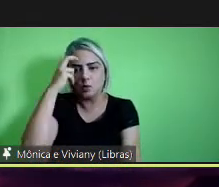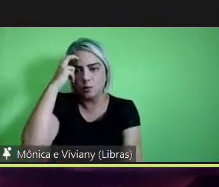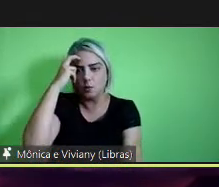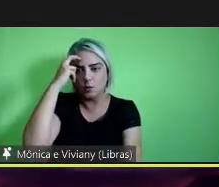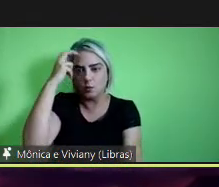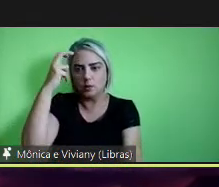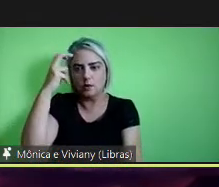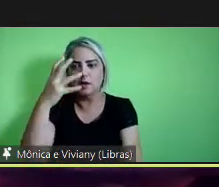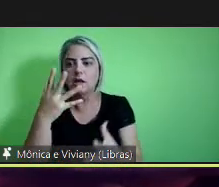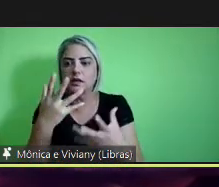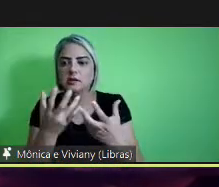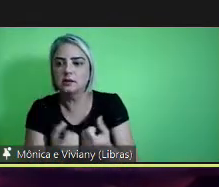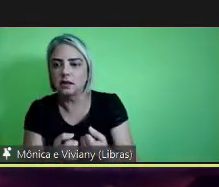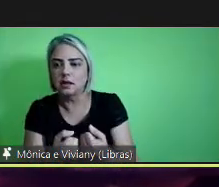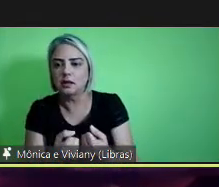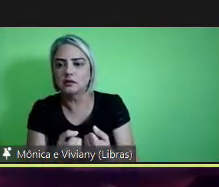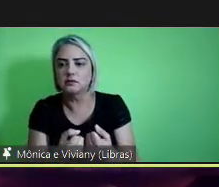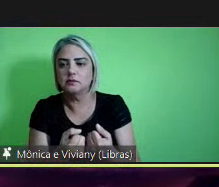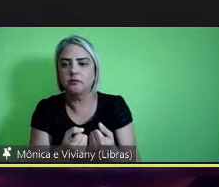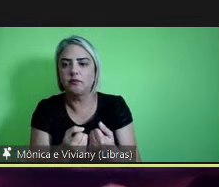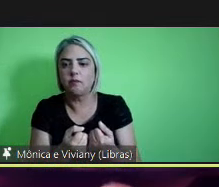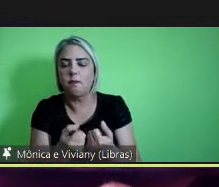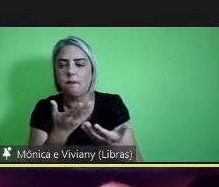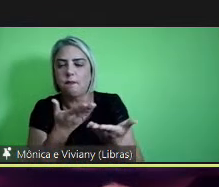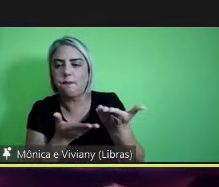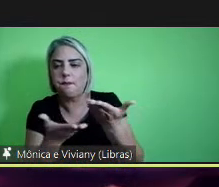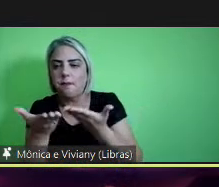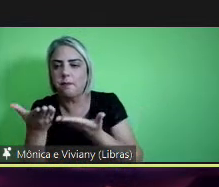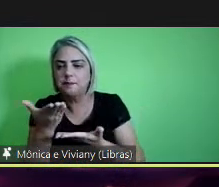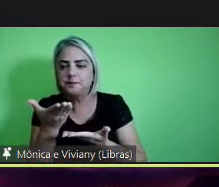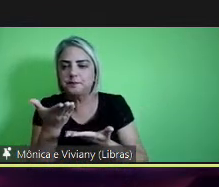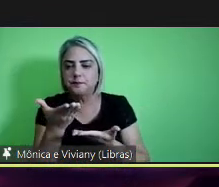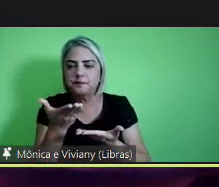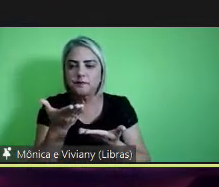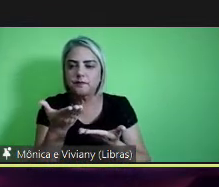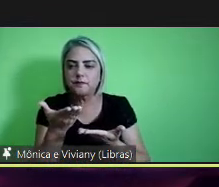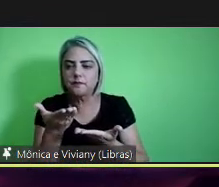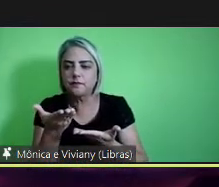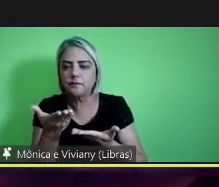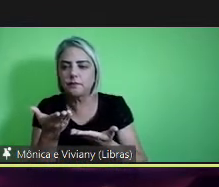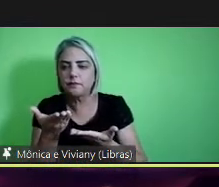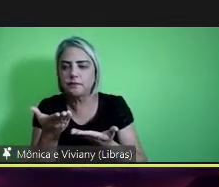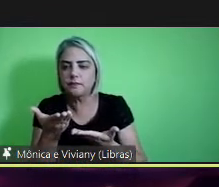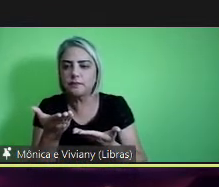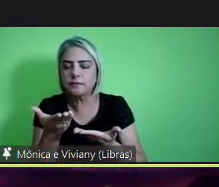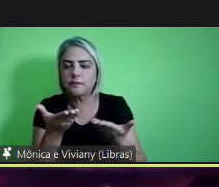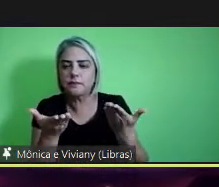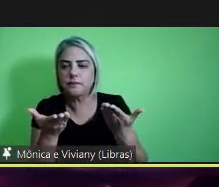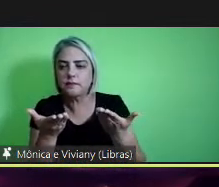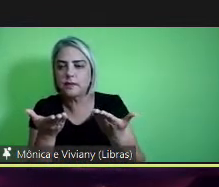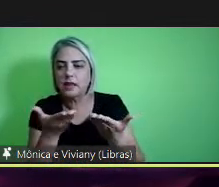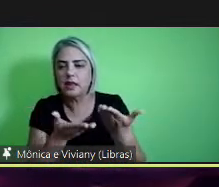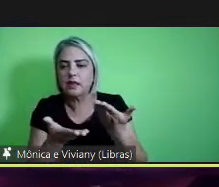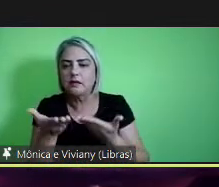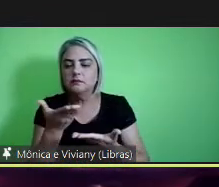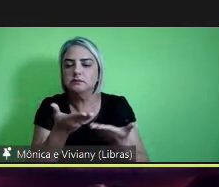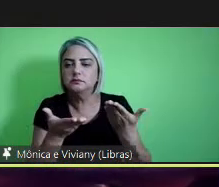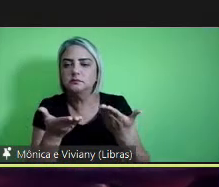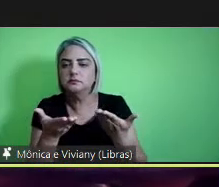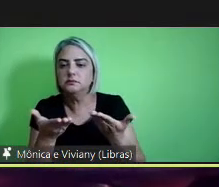minds and into the behavior of our patients stroke